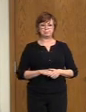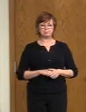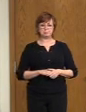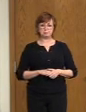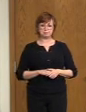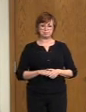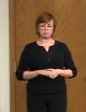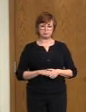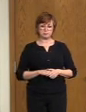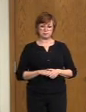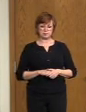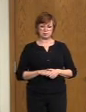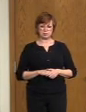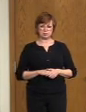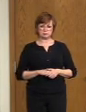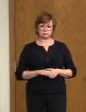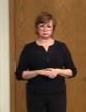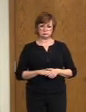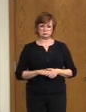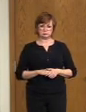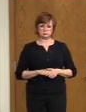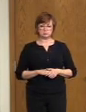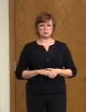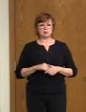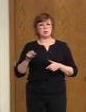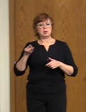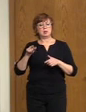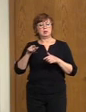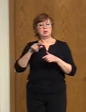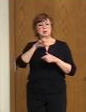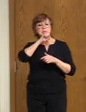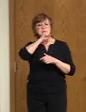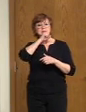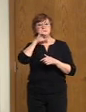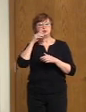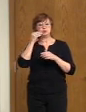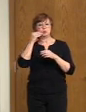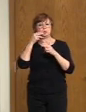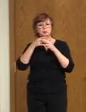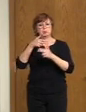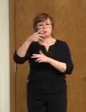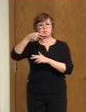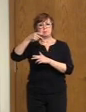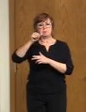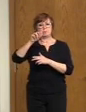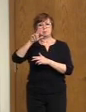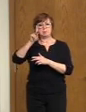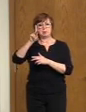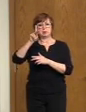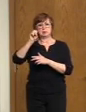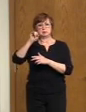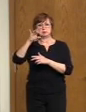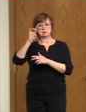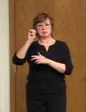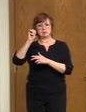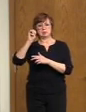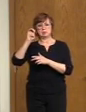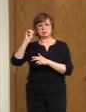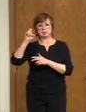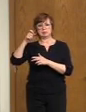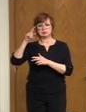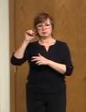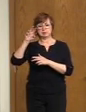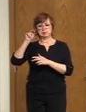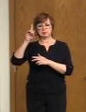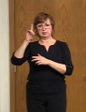I was going to ask, Scott, what is the update on Parkside and the situation there? What's being done to prevent, further spread? Can you give